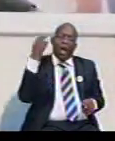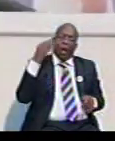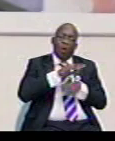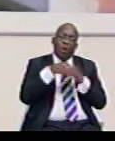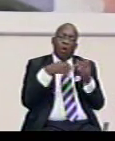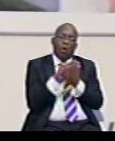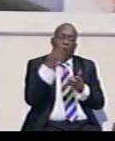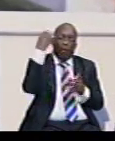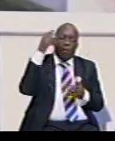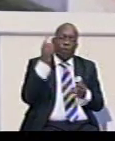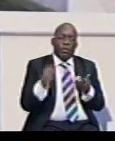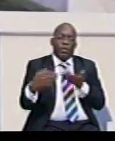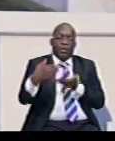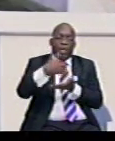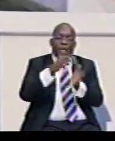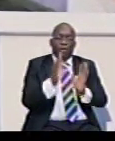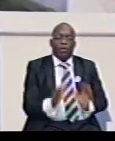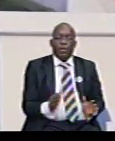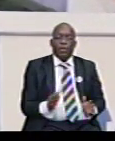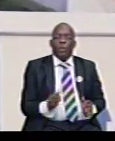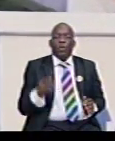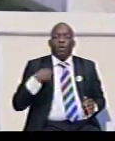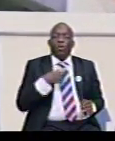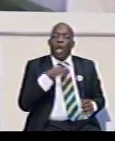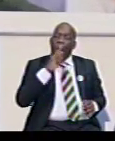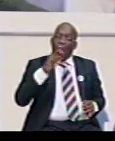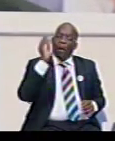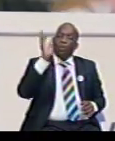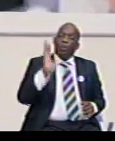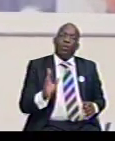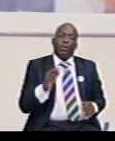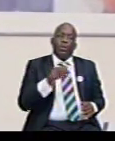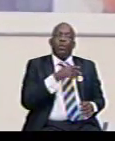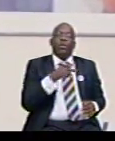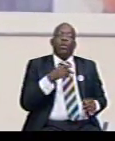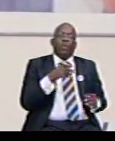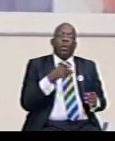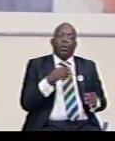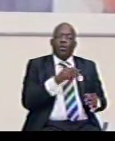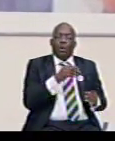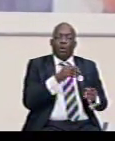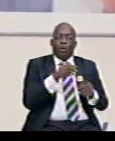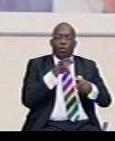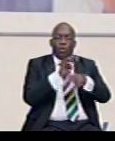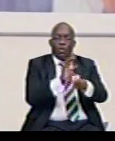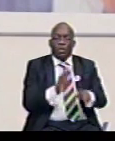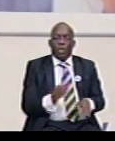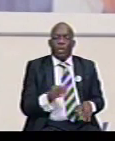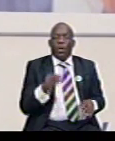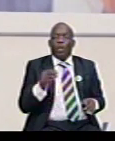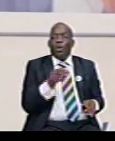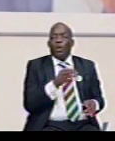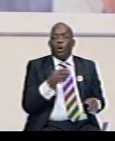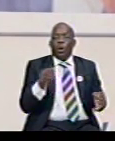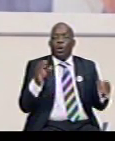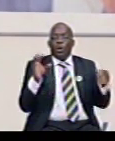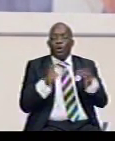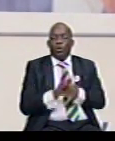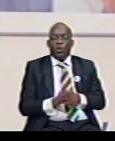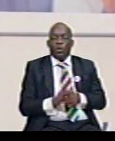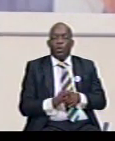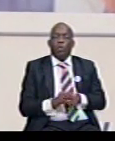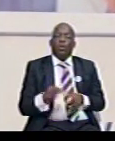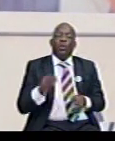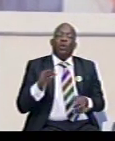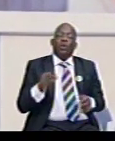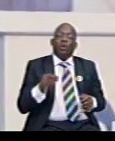prophets, proclaimers, preachers, pastors, evangelists, allied for end time